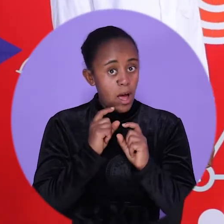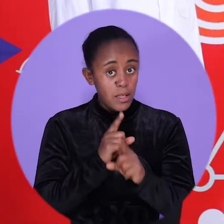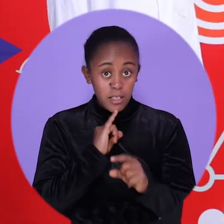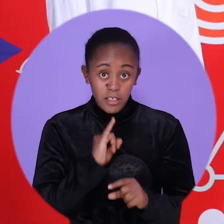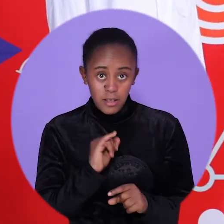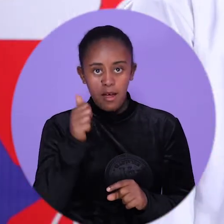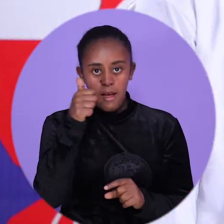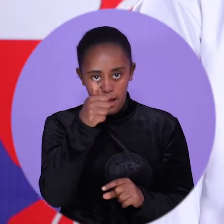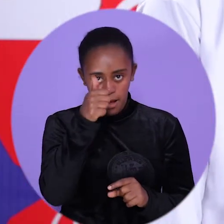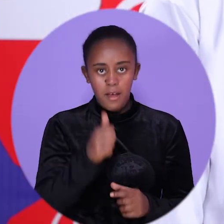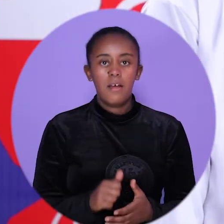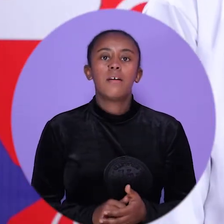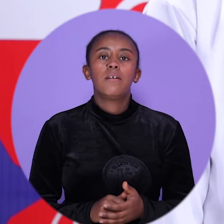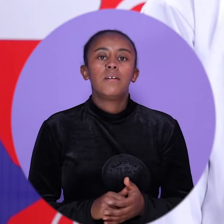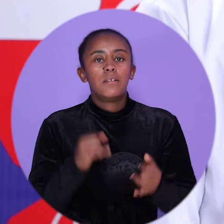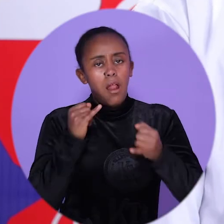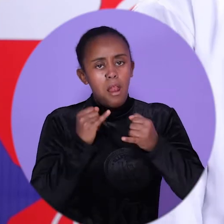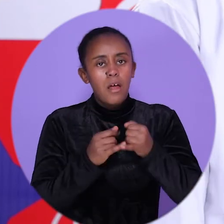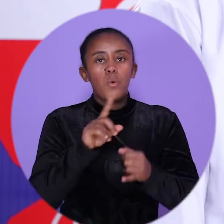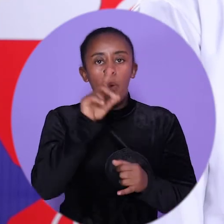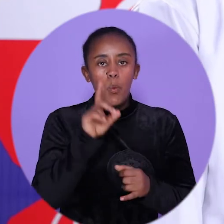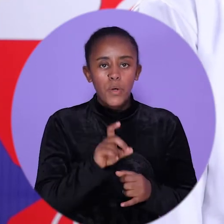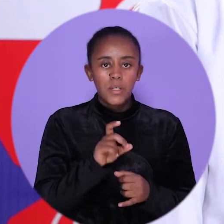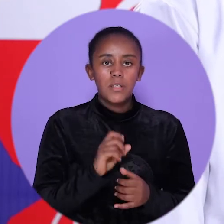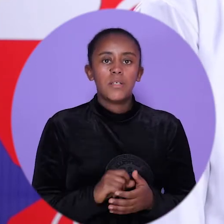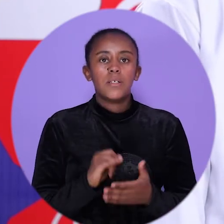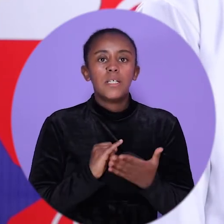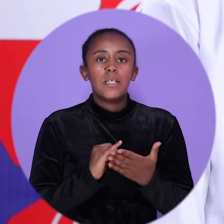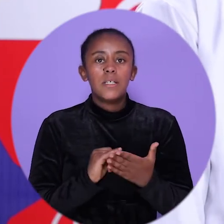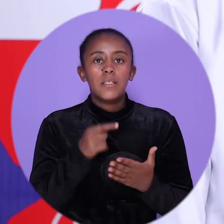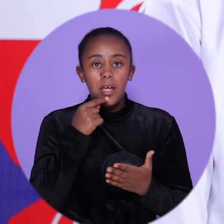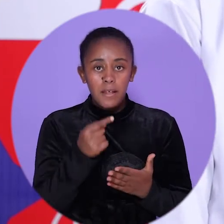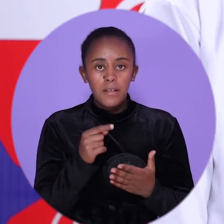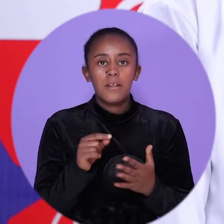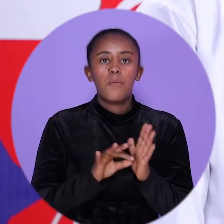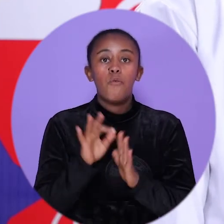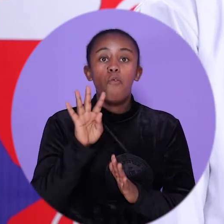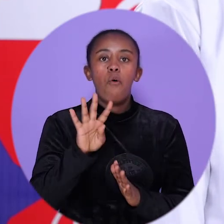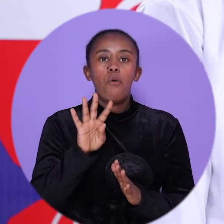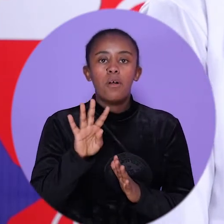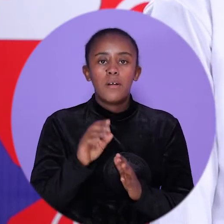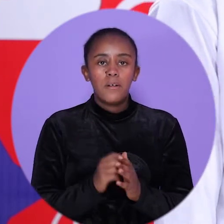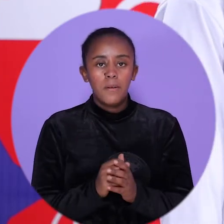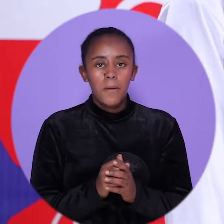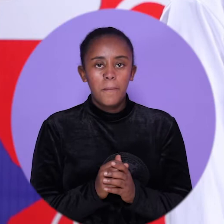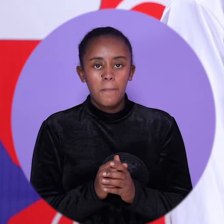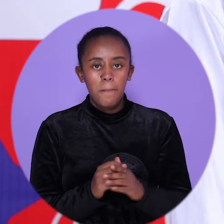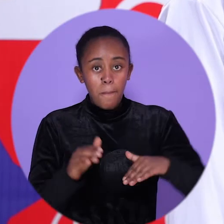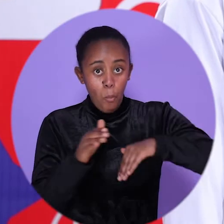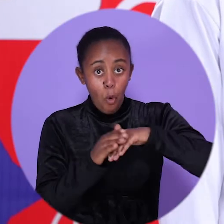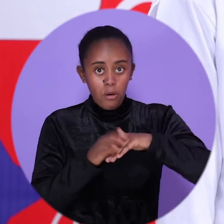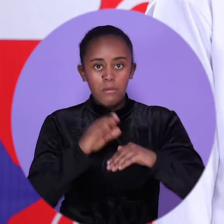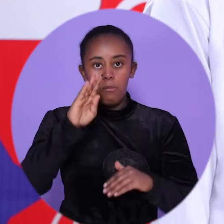A. Let us go to the last question. The last question, it says, number four, the ball is a